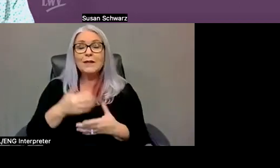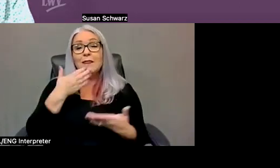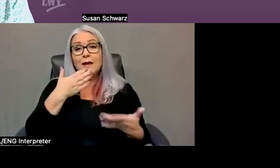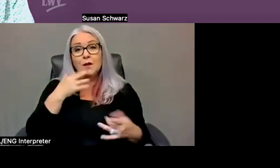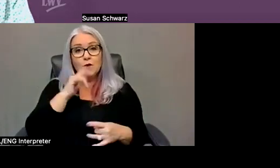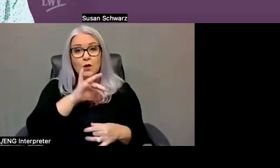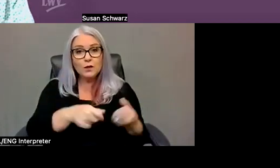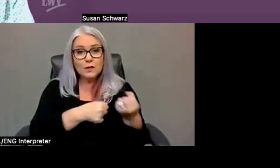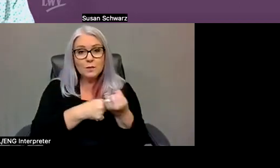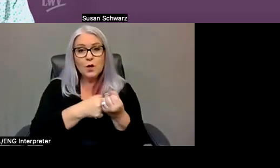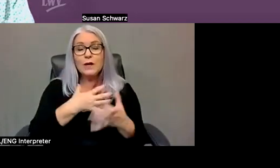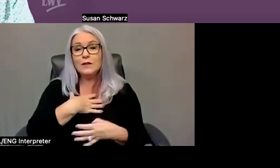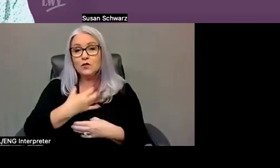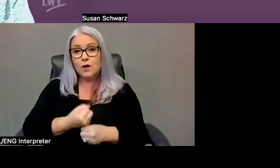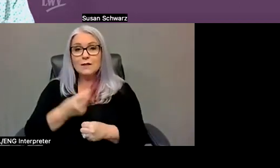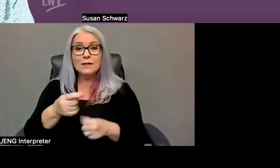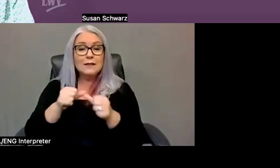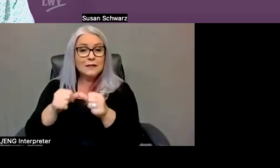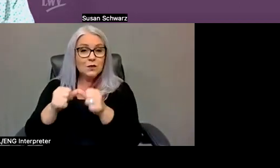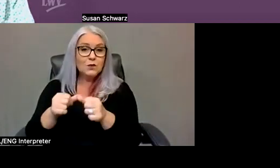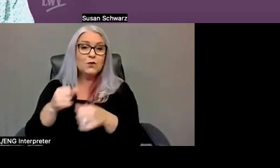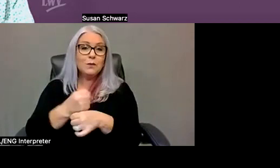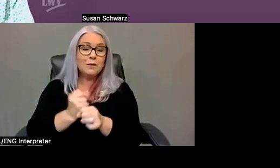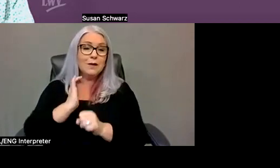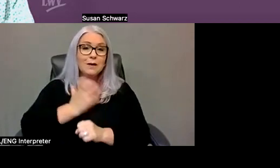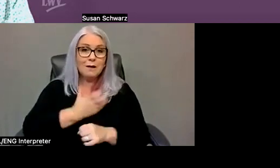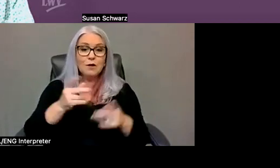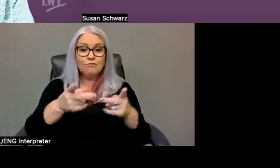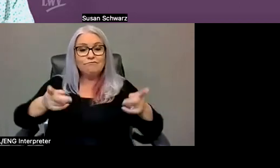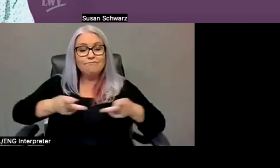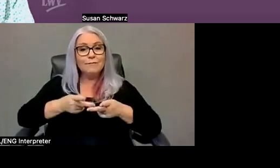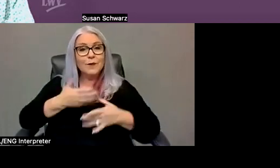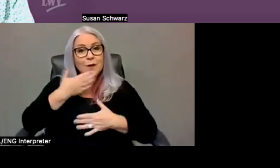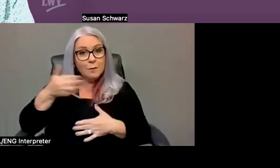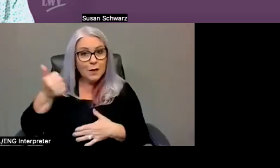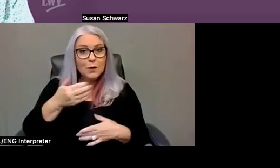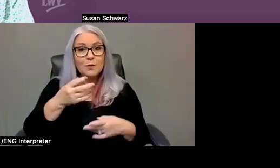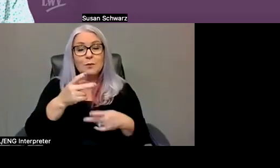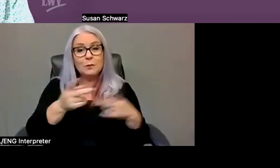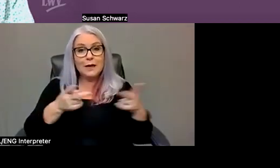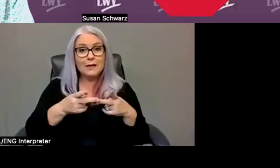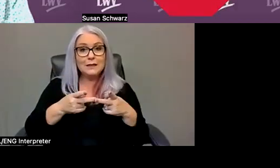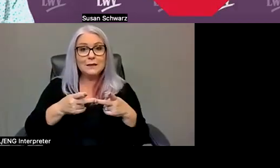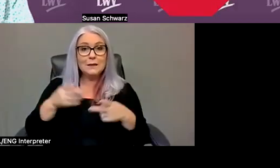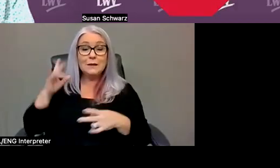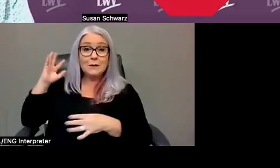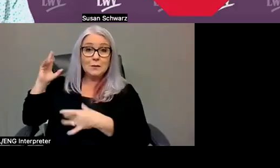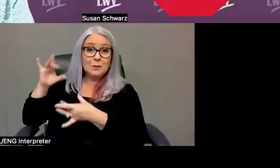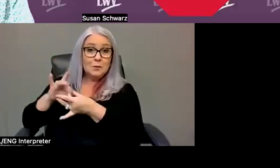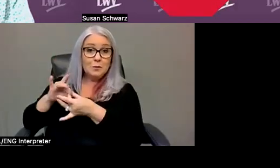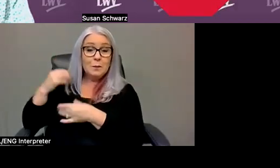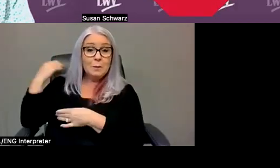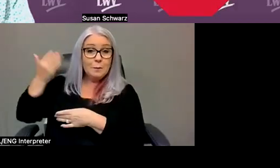can continue to work towards making our village a better place that not only honors our past, but also embraces the promise of a